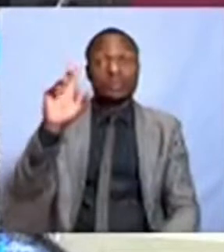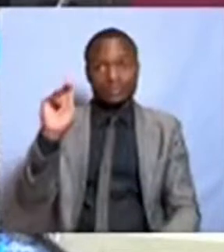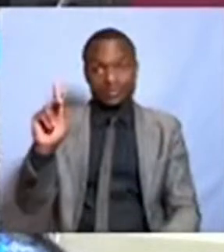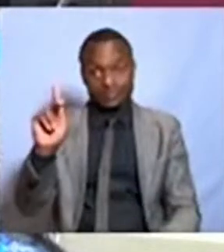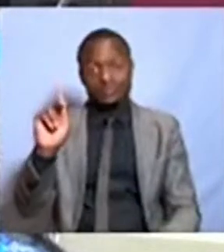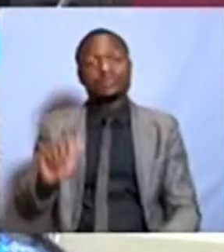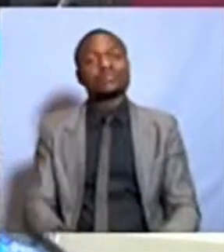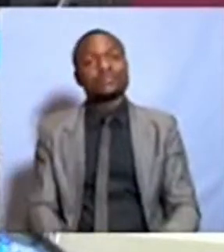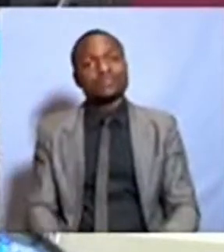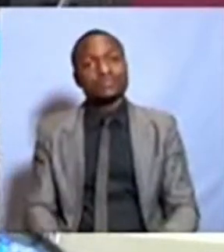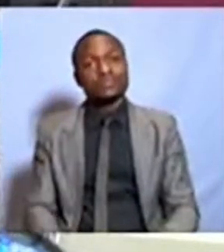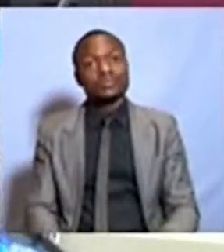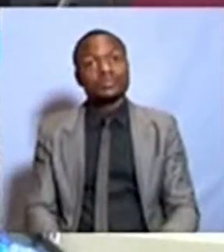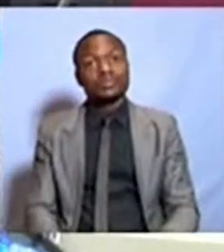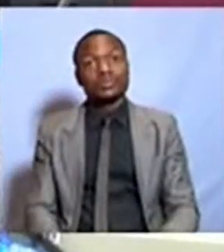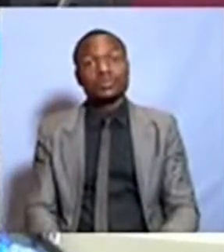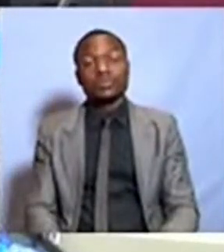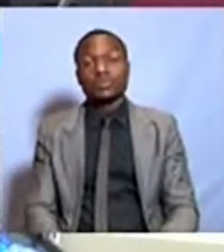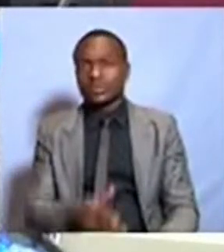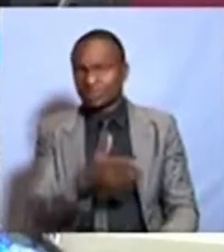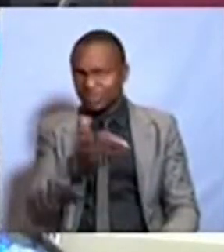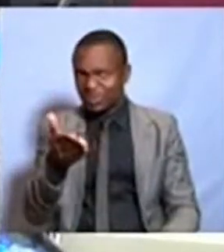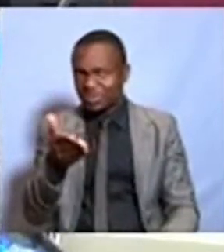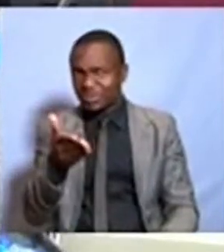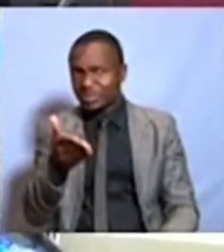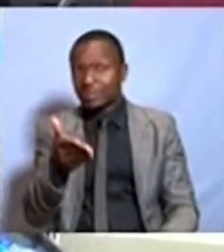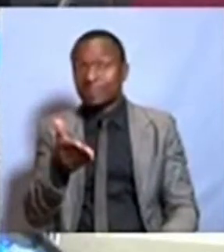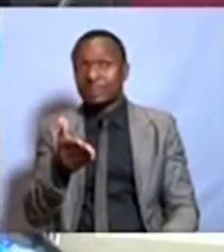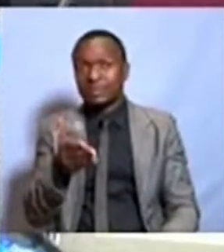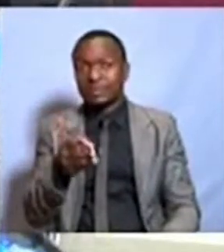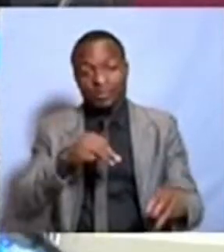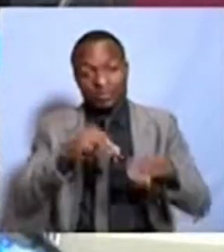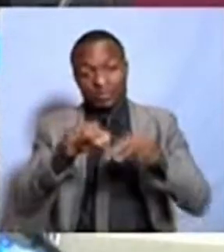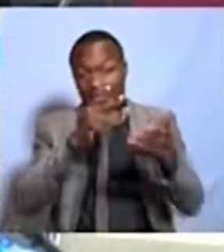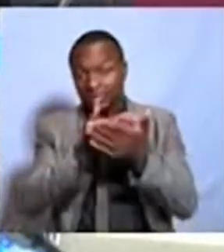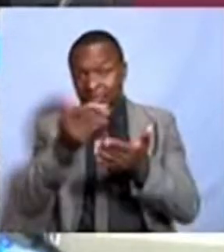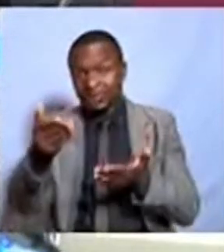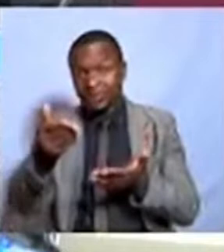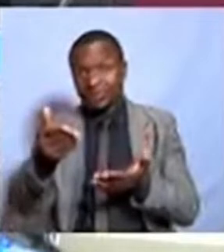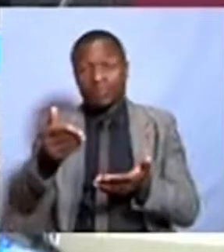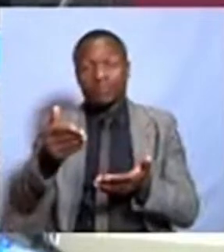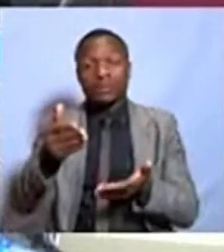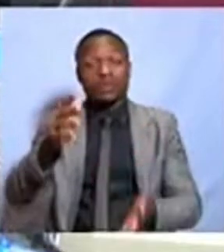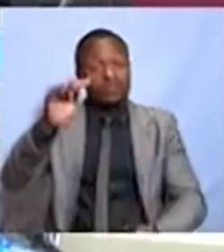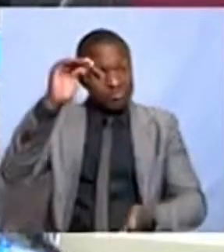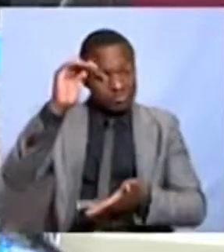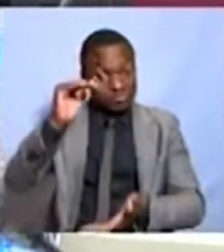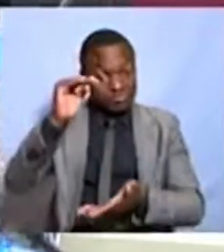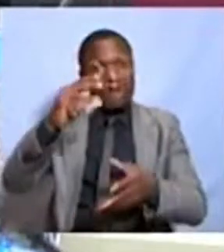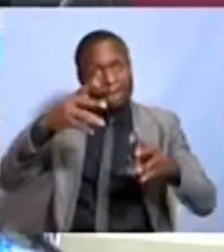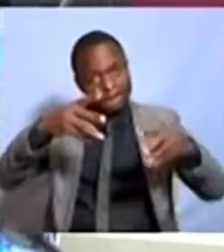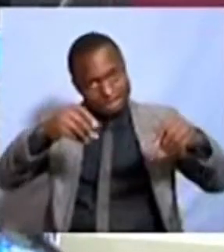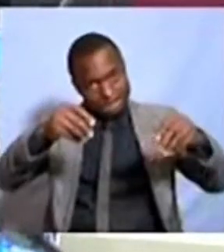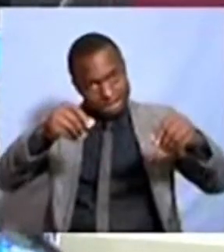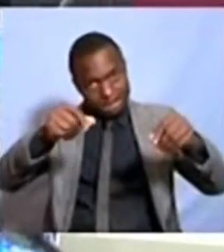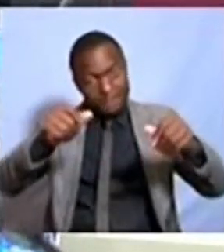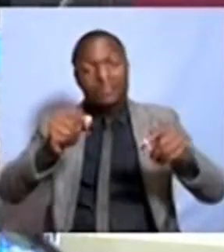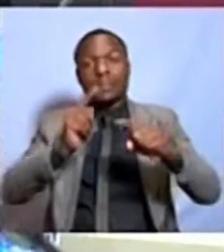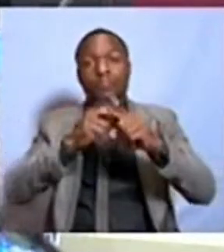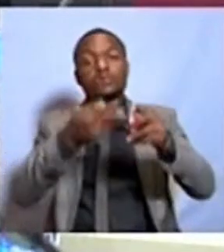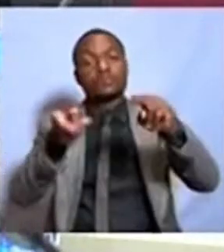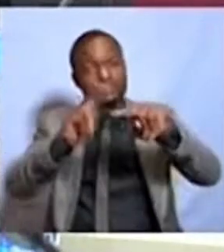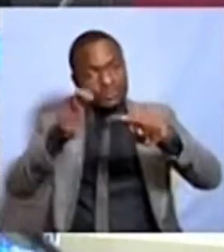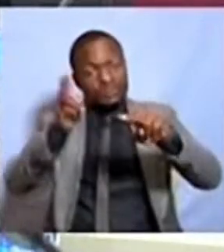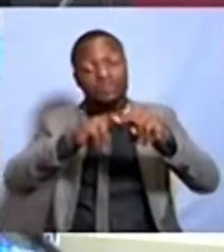was equivalent to the bag of milli meal at the time when it started. Of course, it has been increasing over the years. And